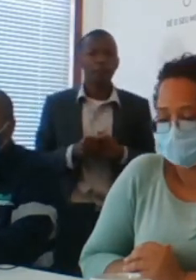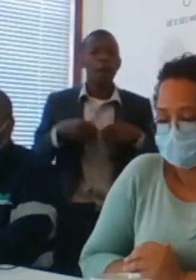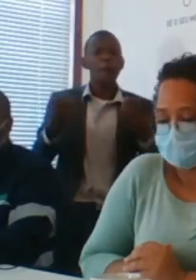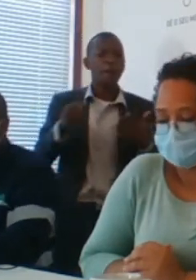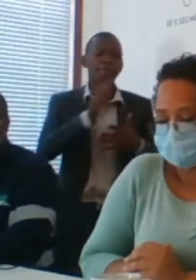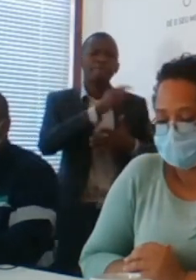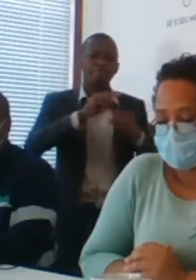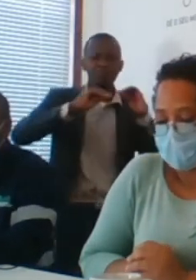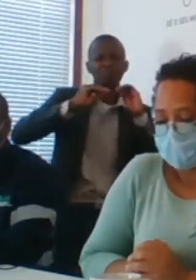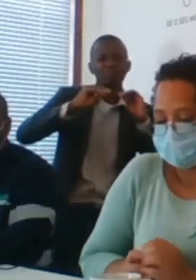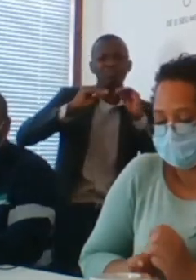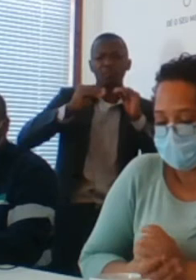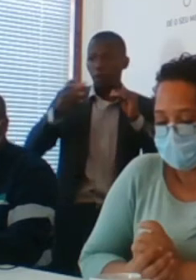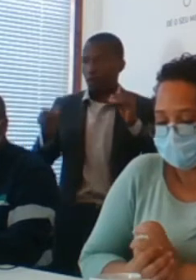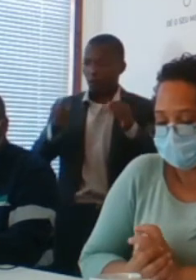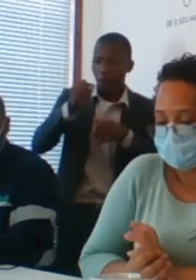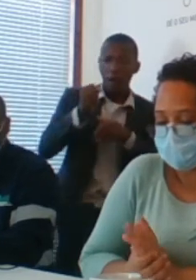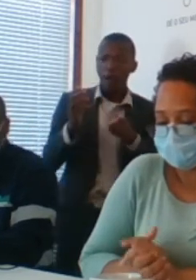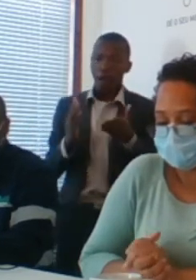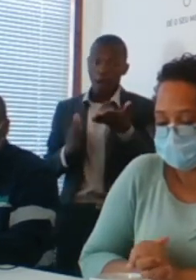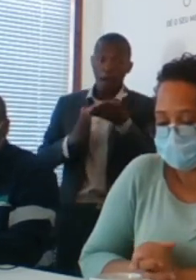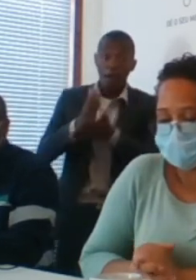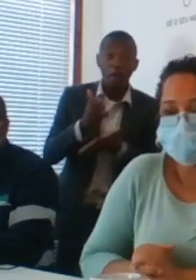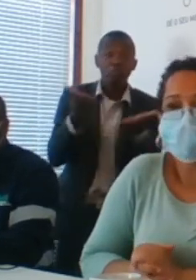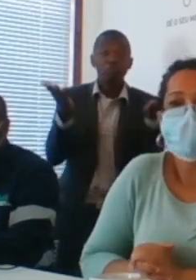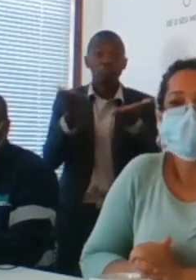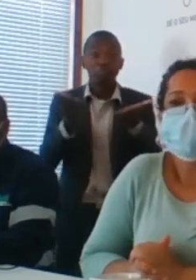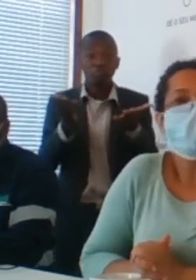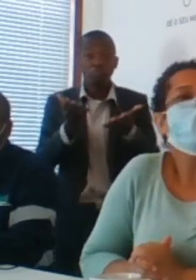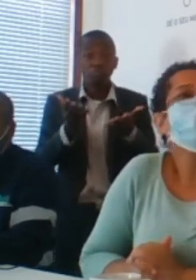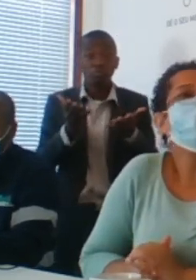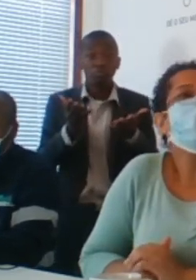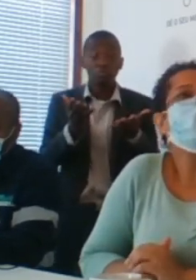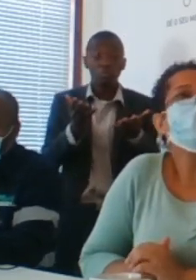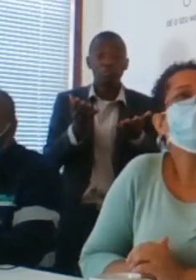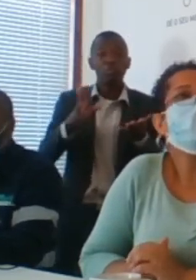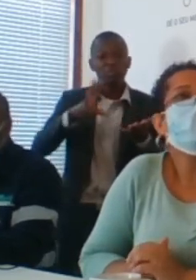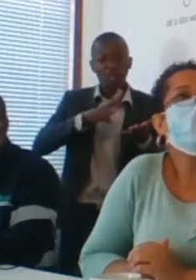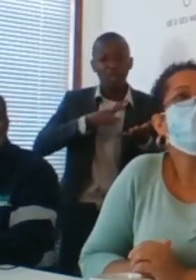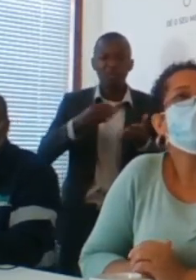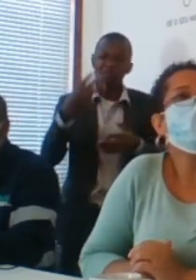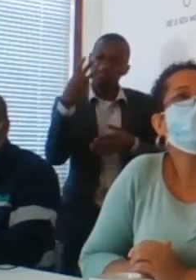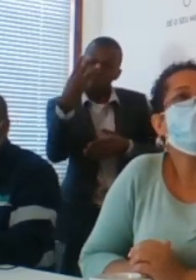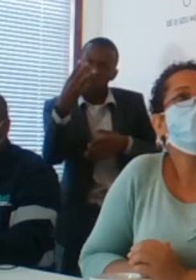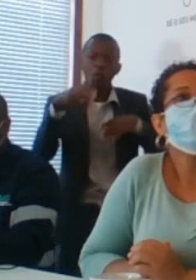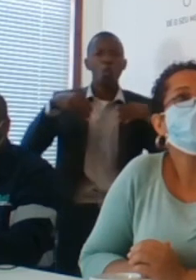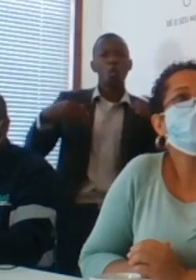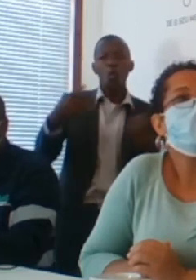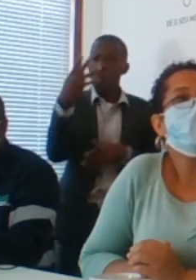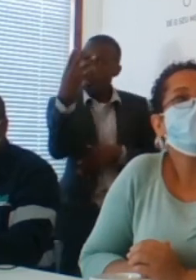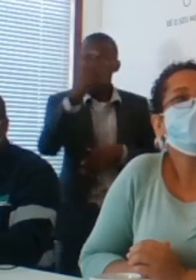courses, where the admission level is grade 7, the duration is almost 3 to 4 months, and